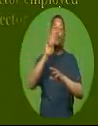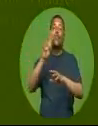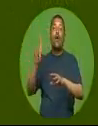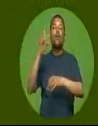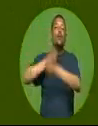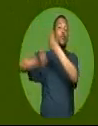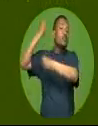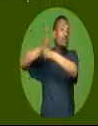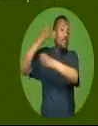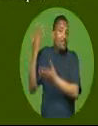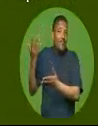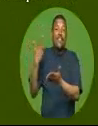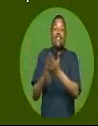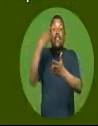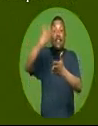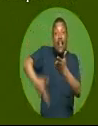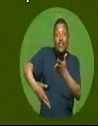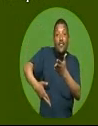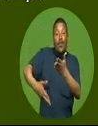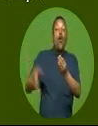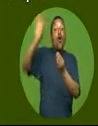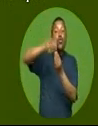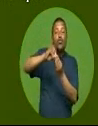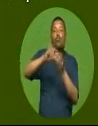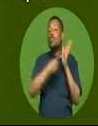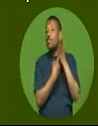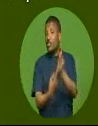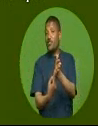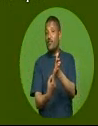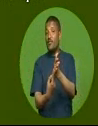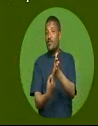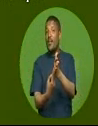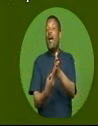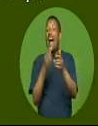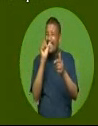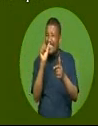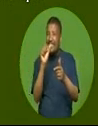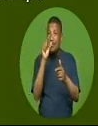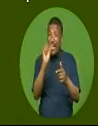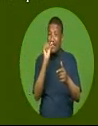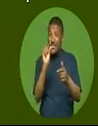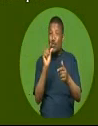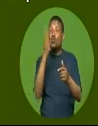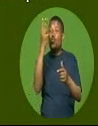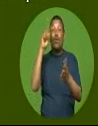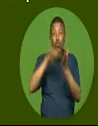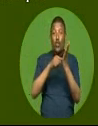years. This result also suggests at least 2 important